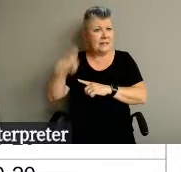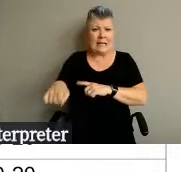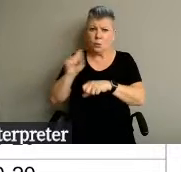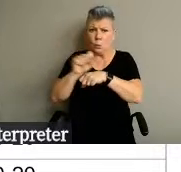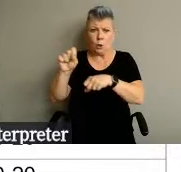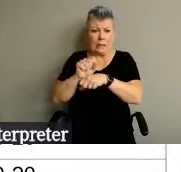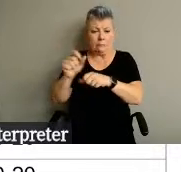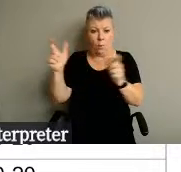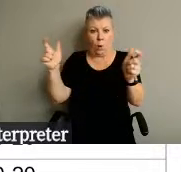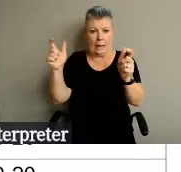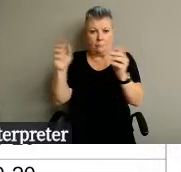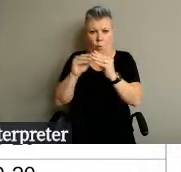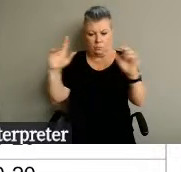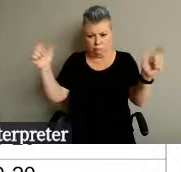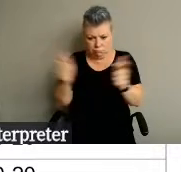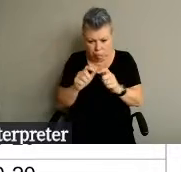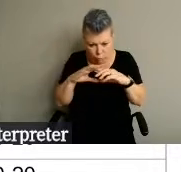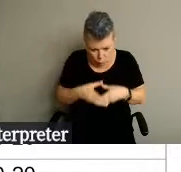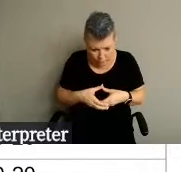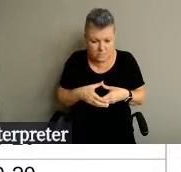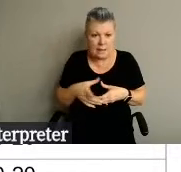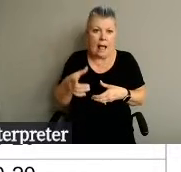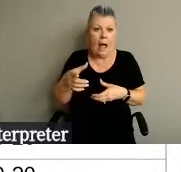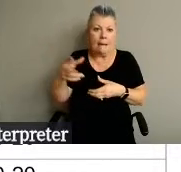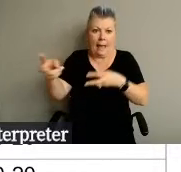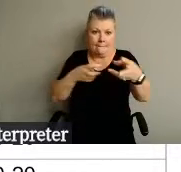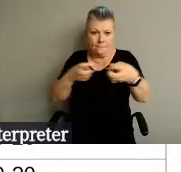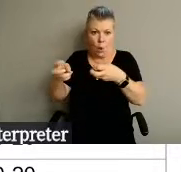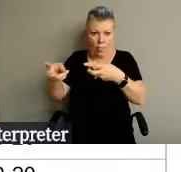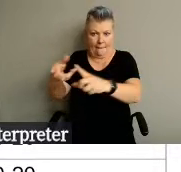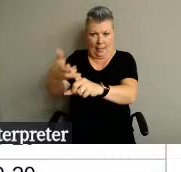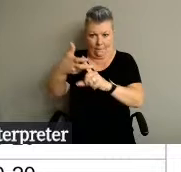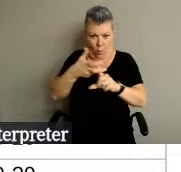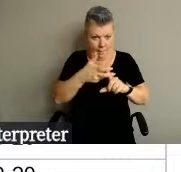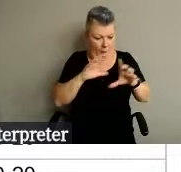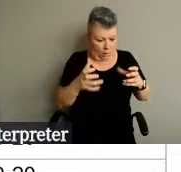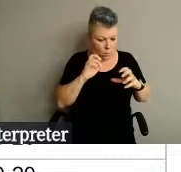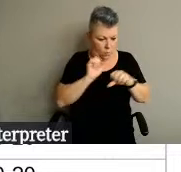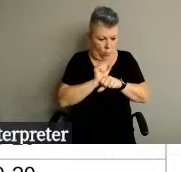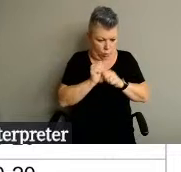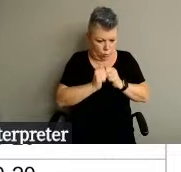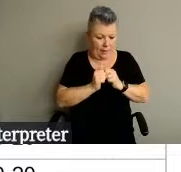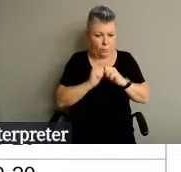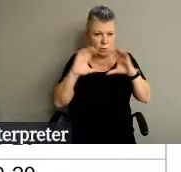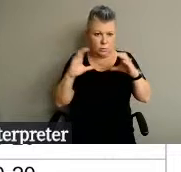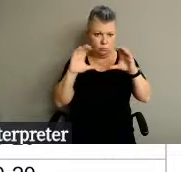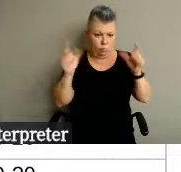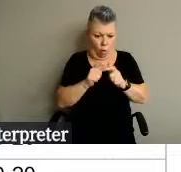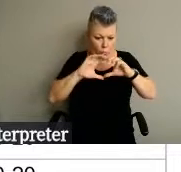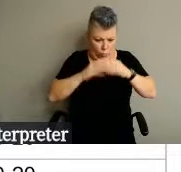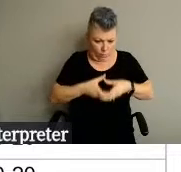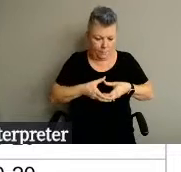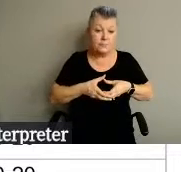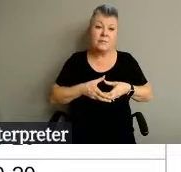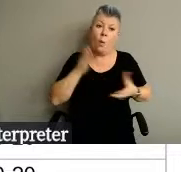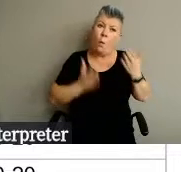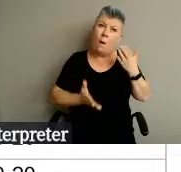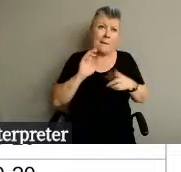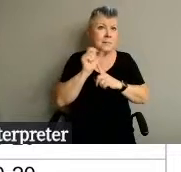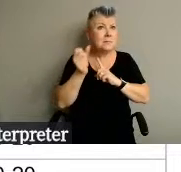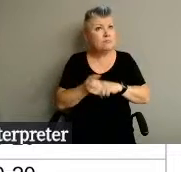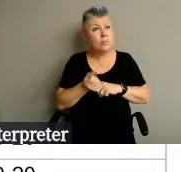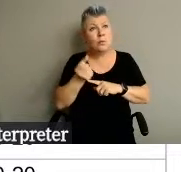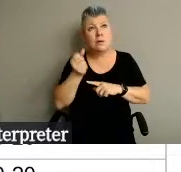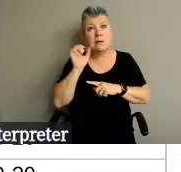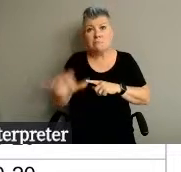on in a smaller group, I might pull them out with some students and we might work together. It also may be a case of someone whose parents